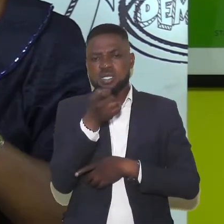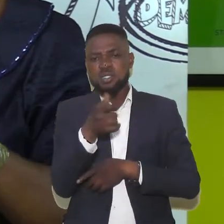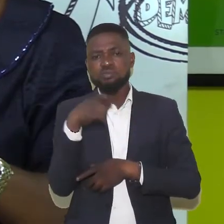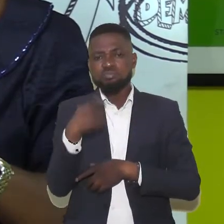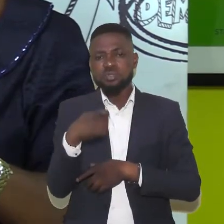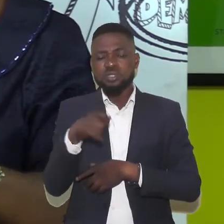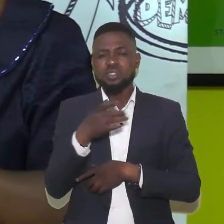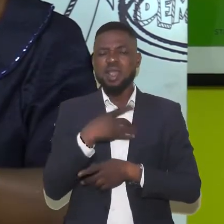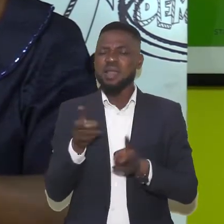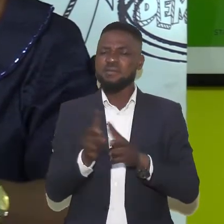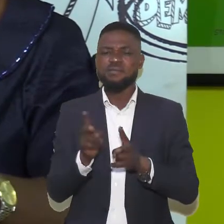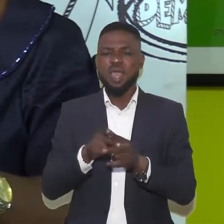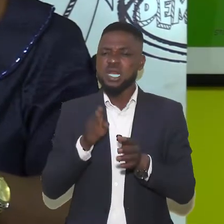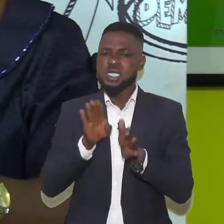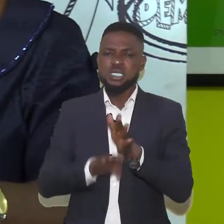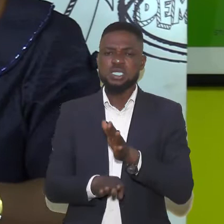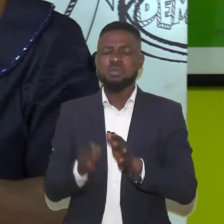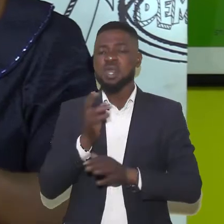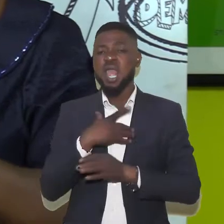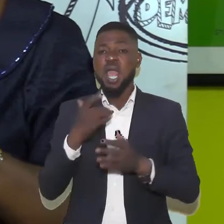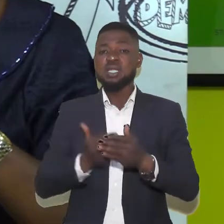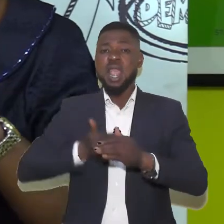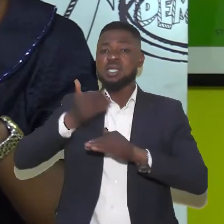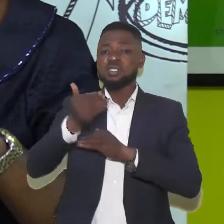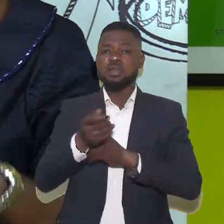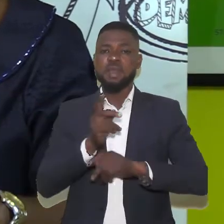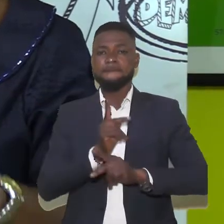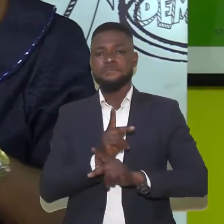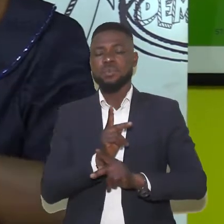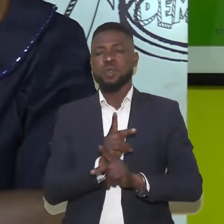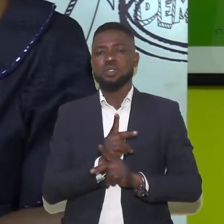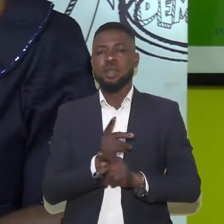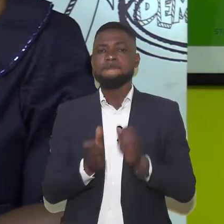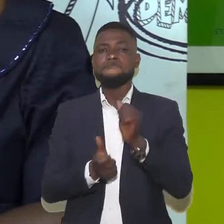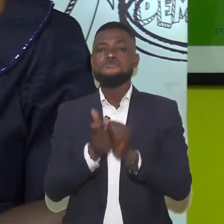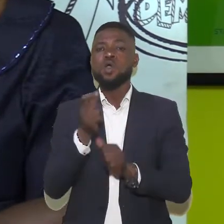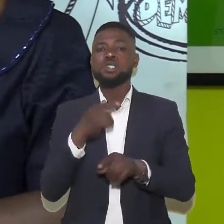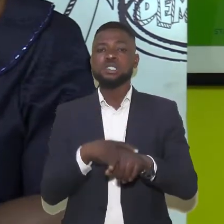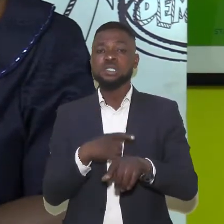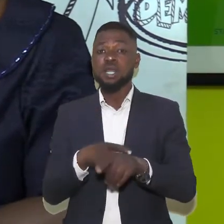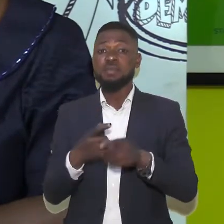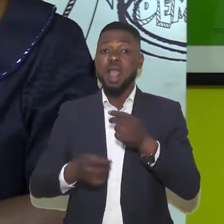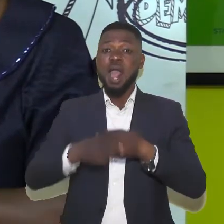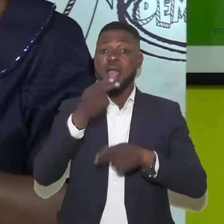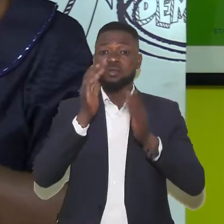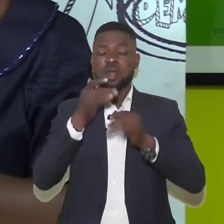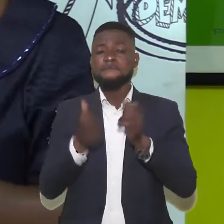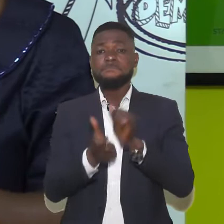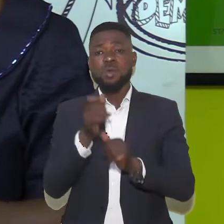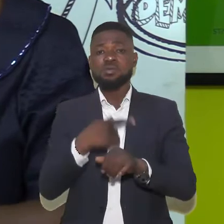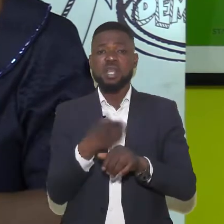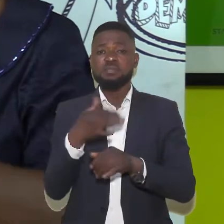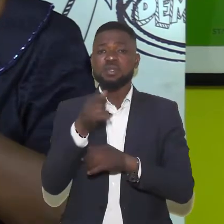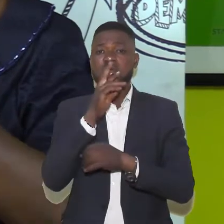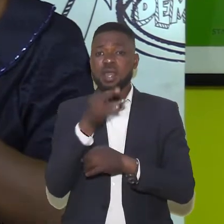are in little sachets and are very cheap. Those small and sachets are extremely potent. Most high concentration